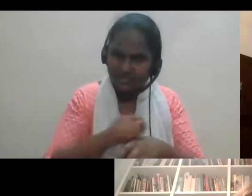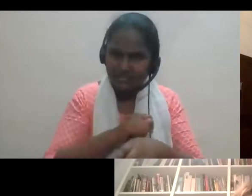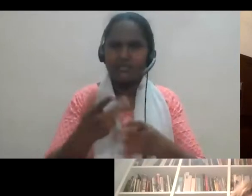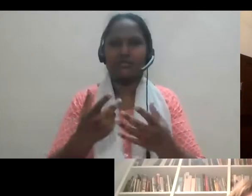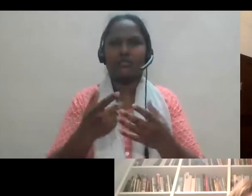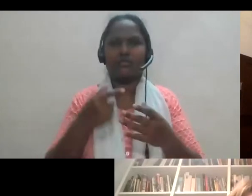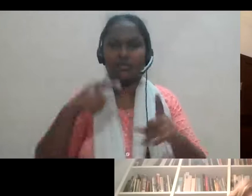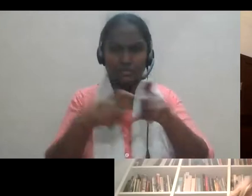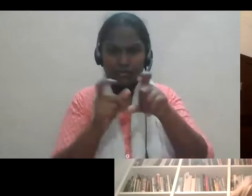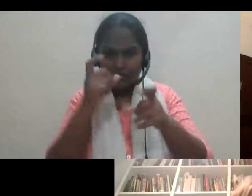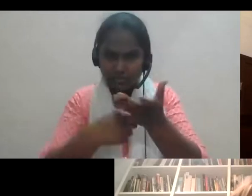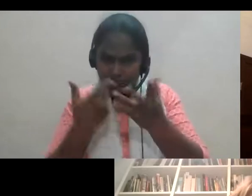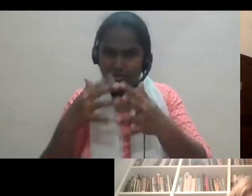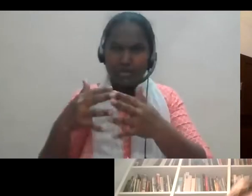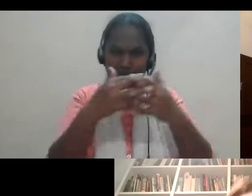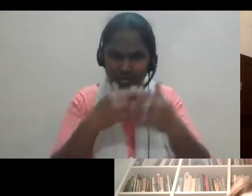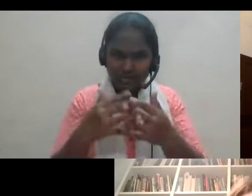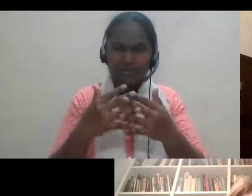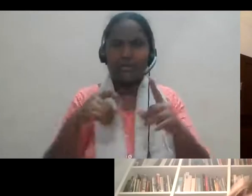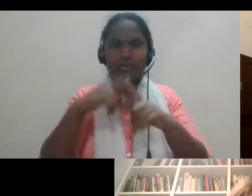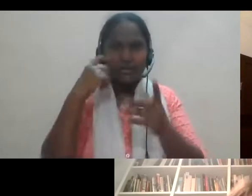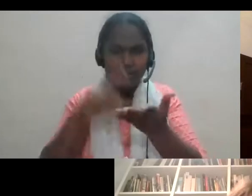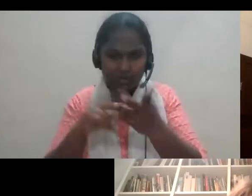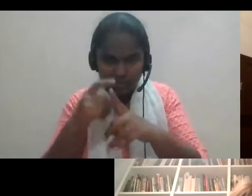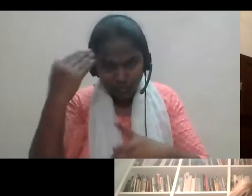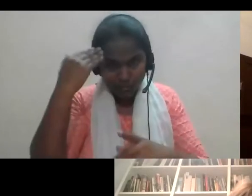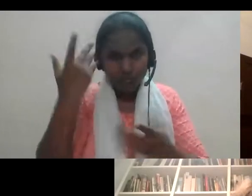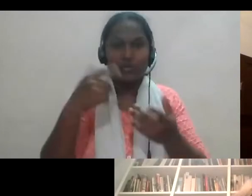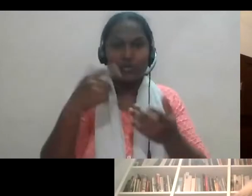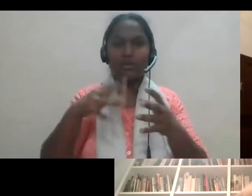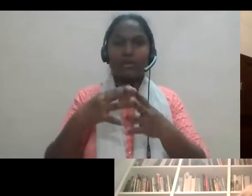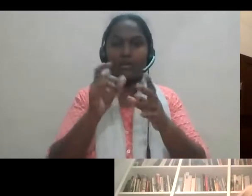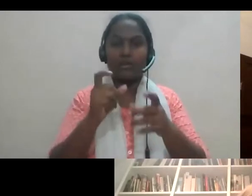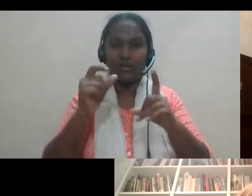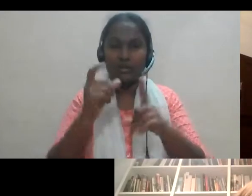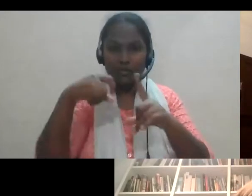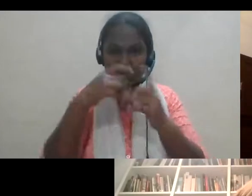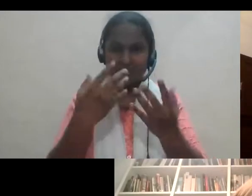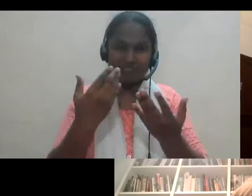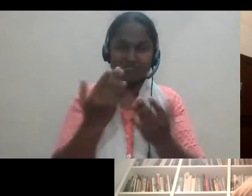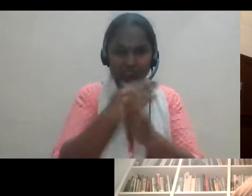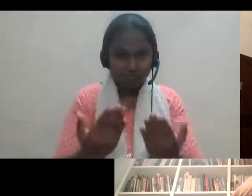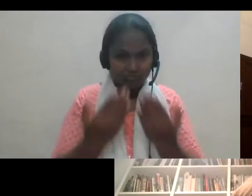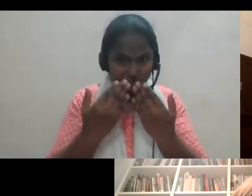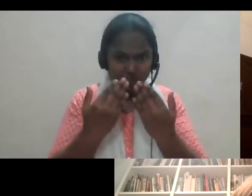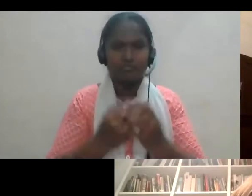this Euro-North American canon in New York with my graduate studies.